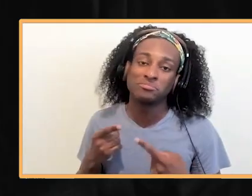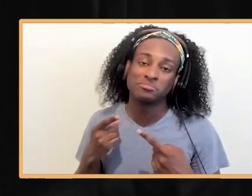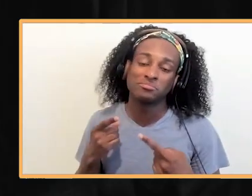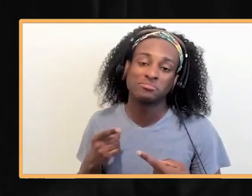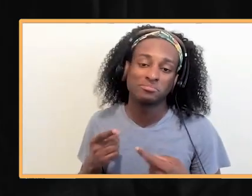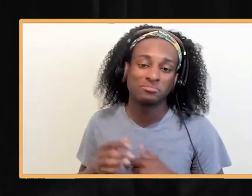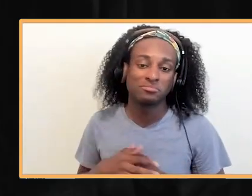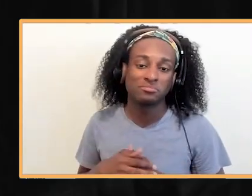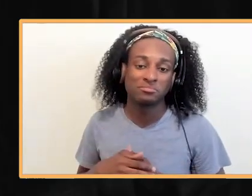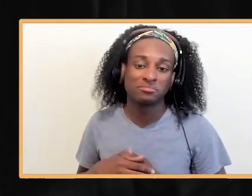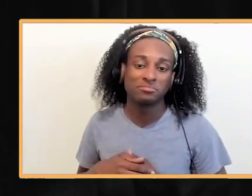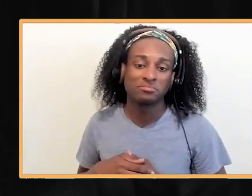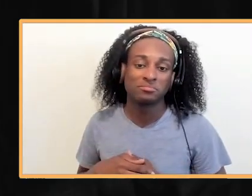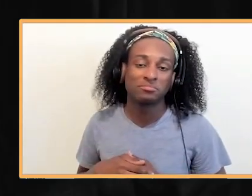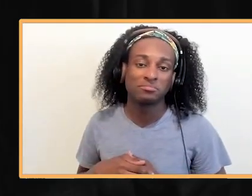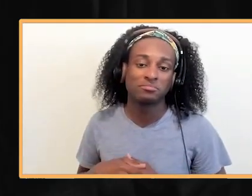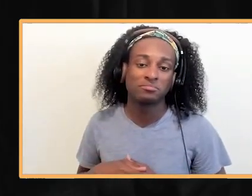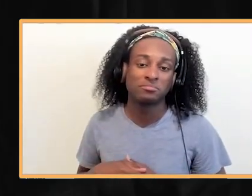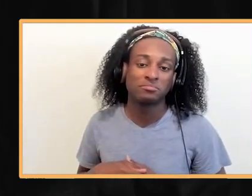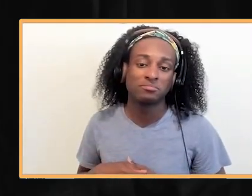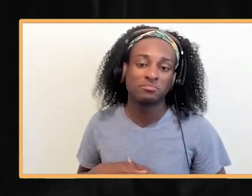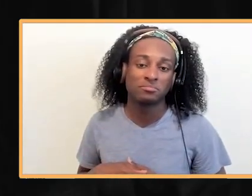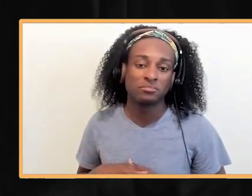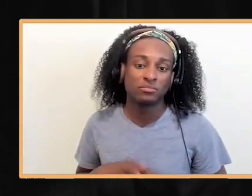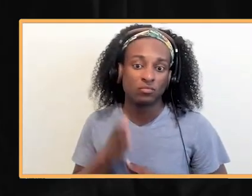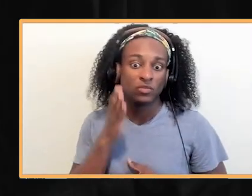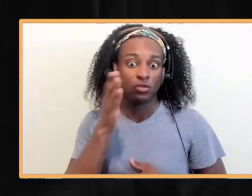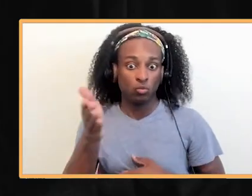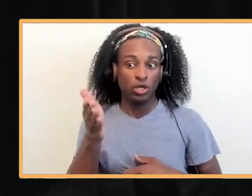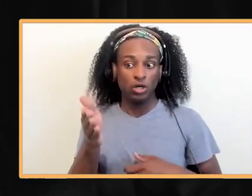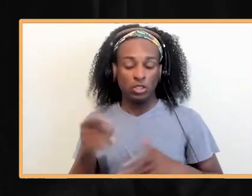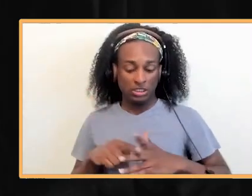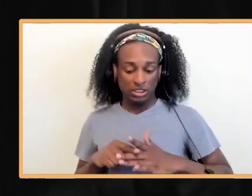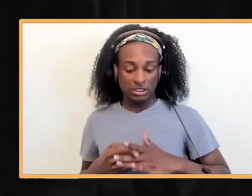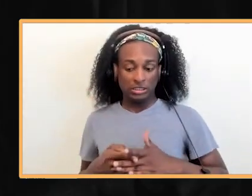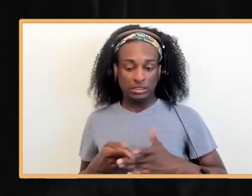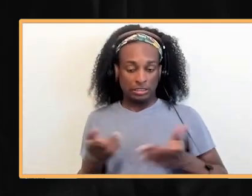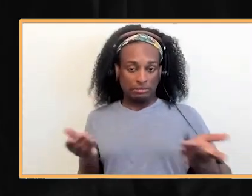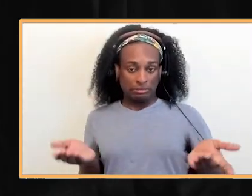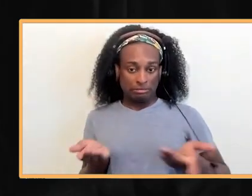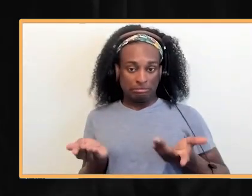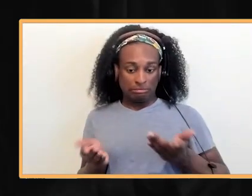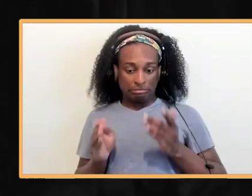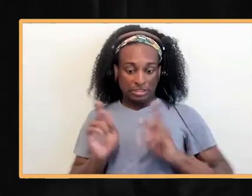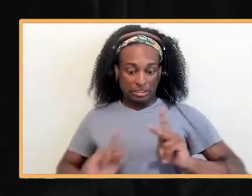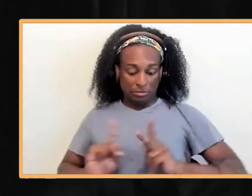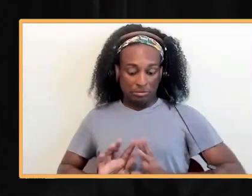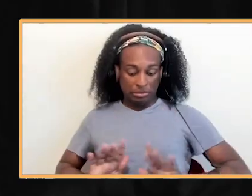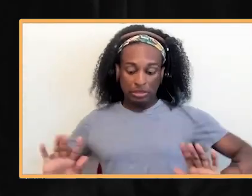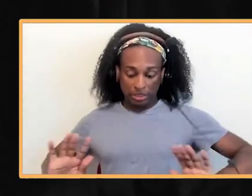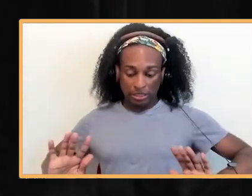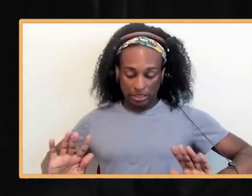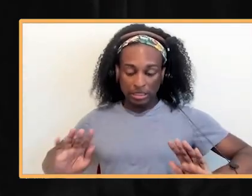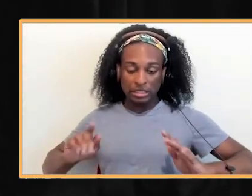Will a bottom-up resistance work? I don't know, honestly.